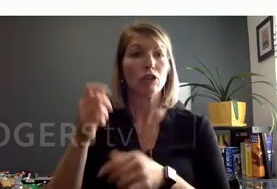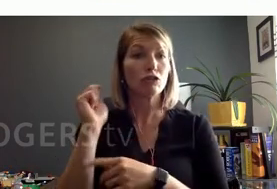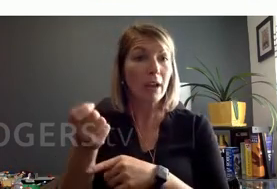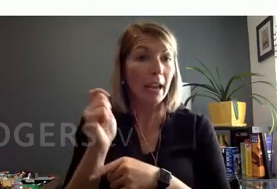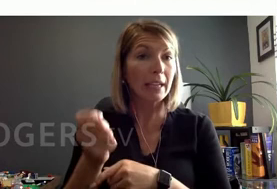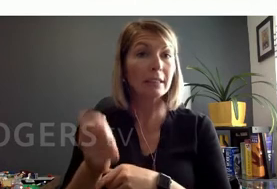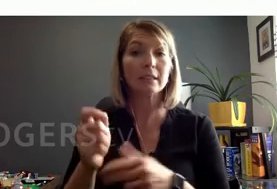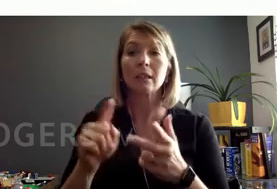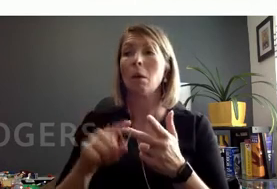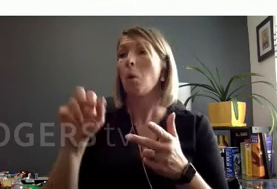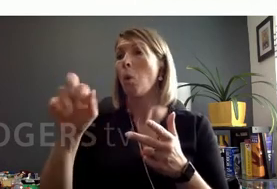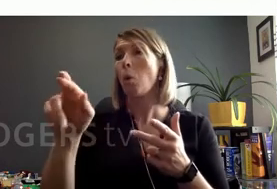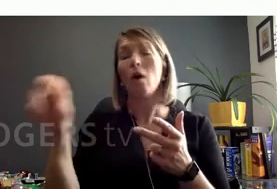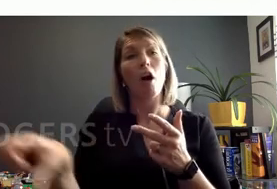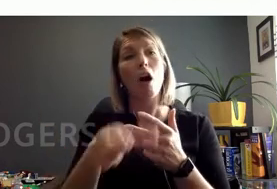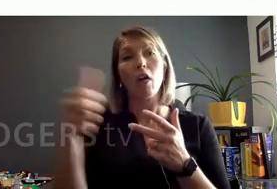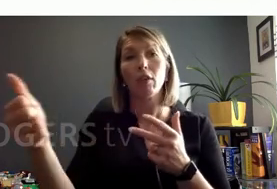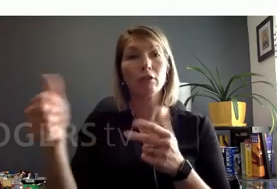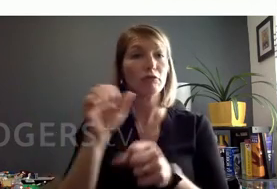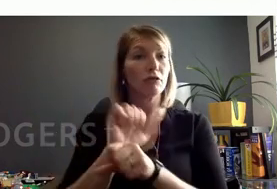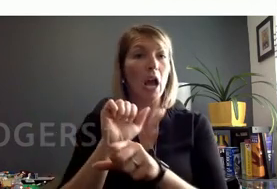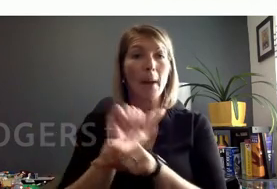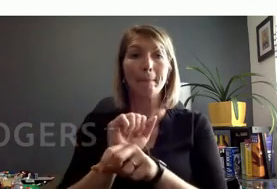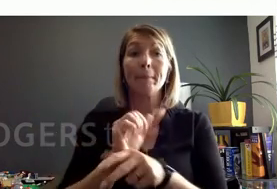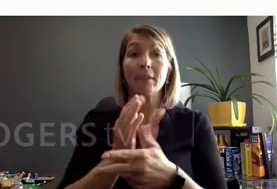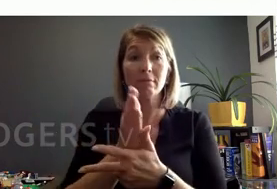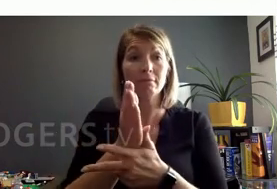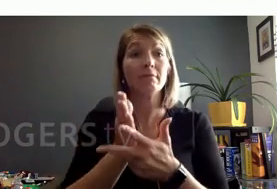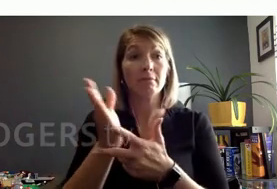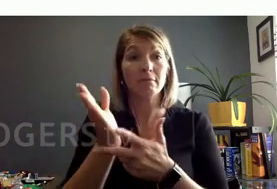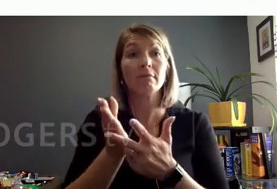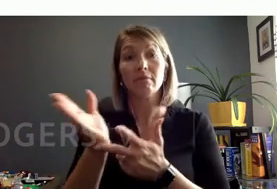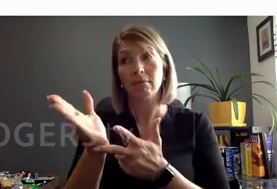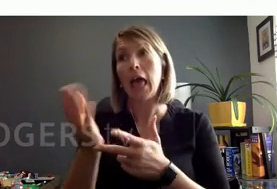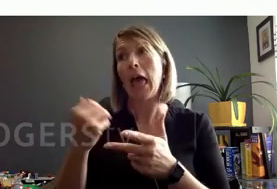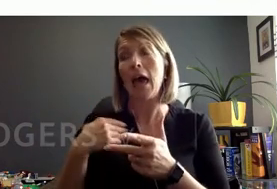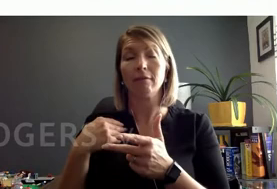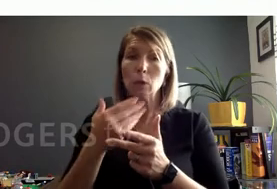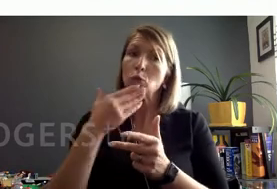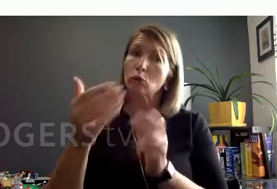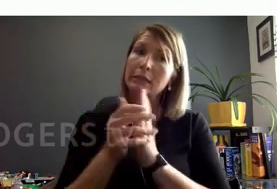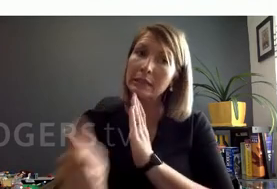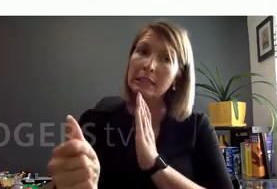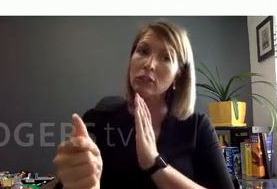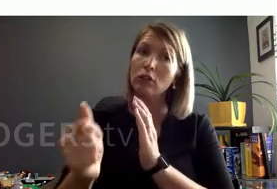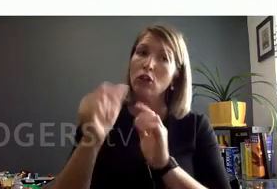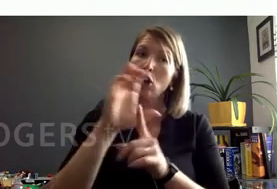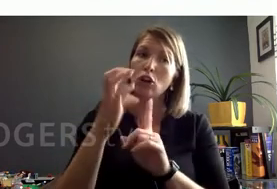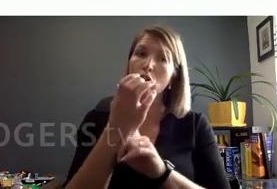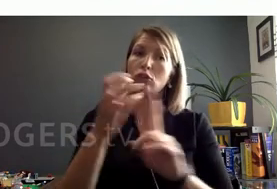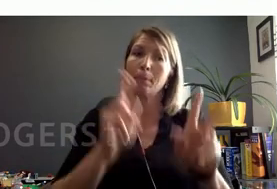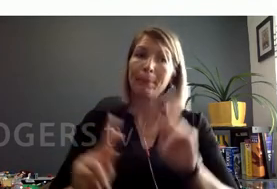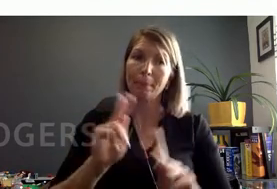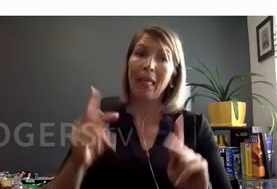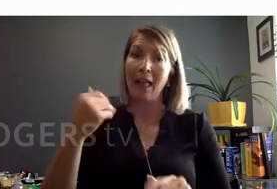occupation for which that many local residents are willing to fulfill. So basically, a lot to say